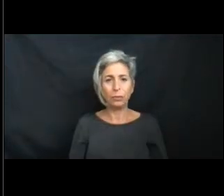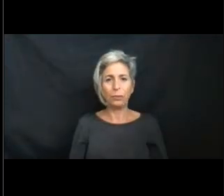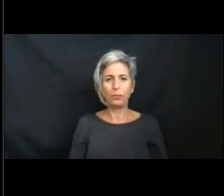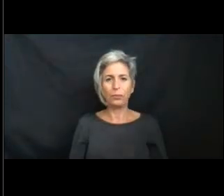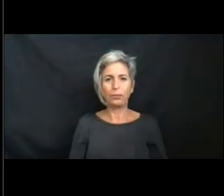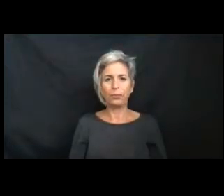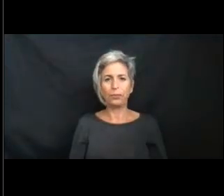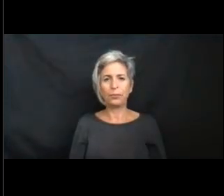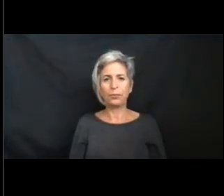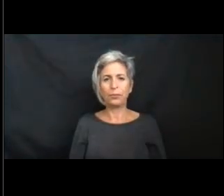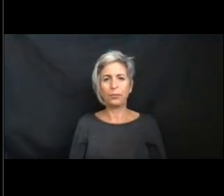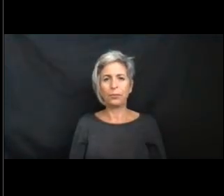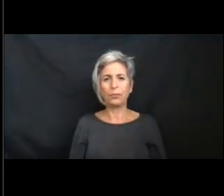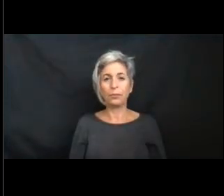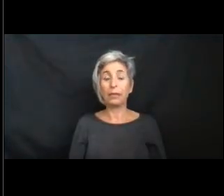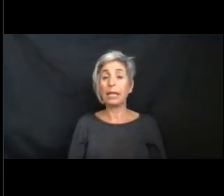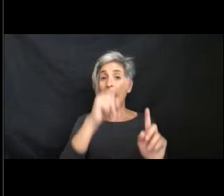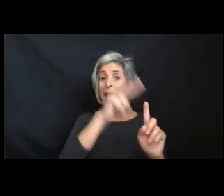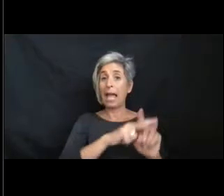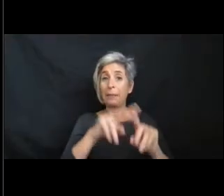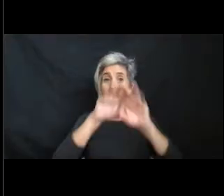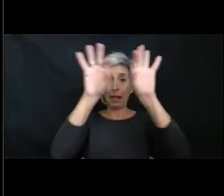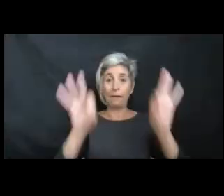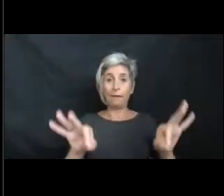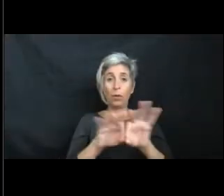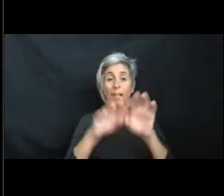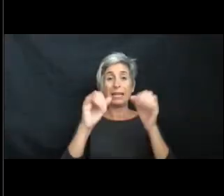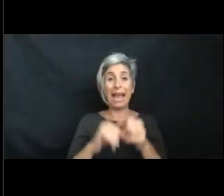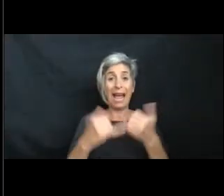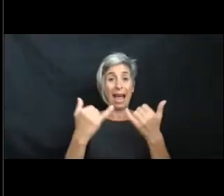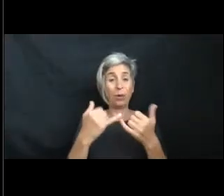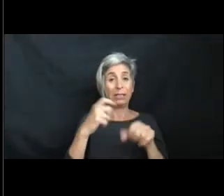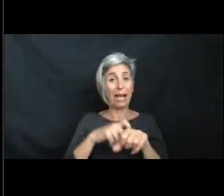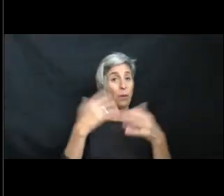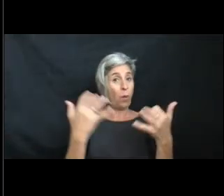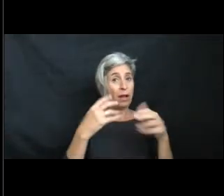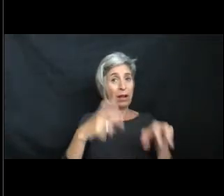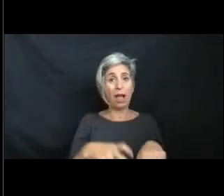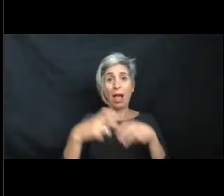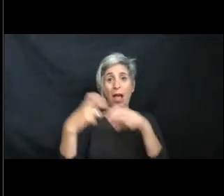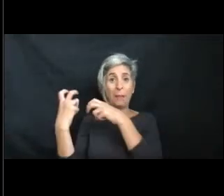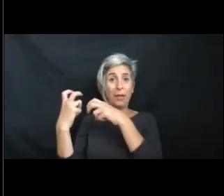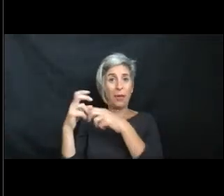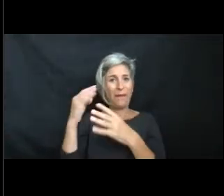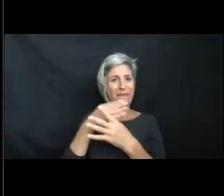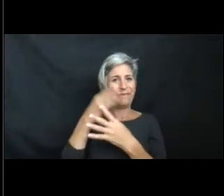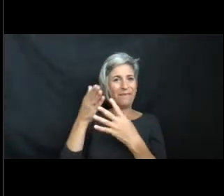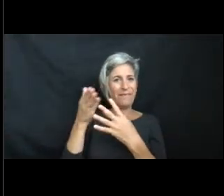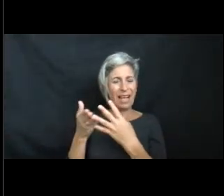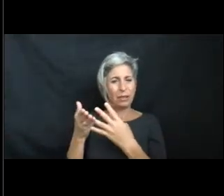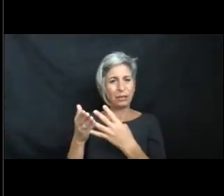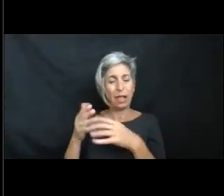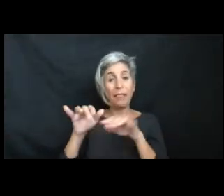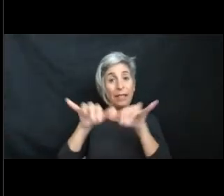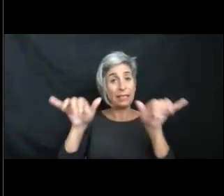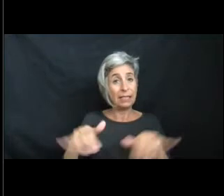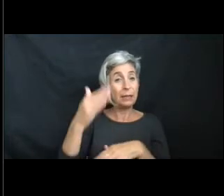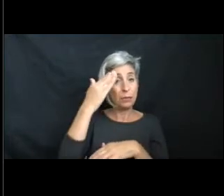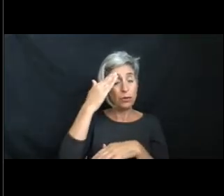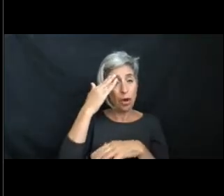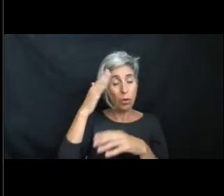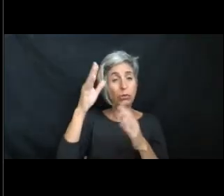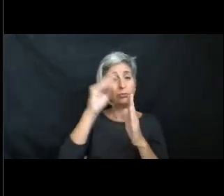Okay, so now we're done with the application form and we're at upload files. So from upload files, the system is smart enough to know that based on what you filled out